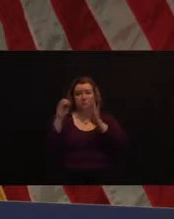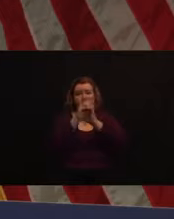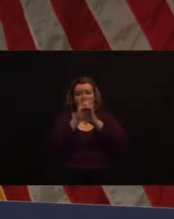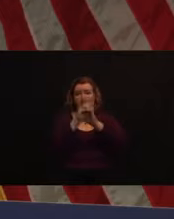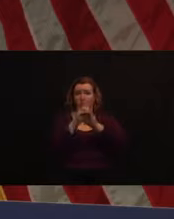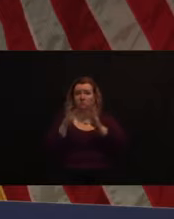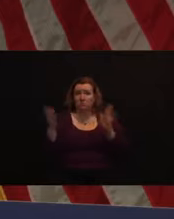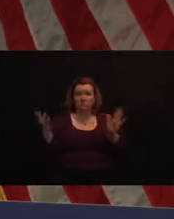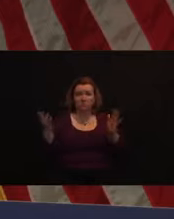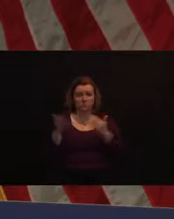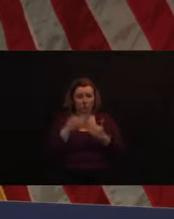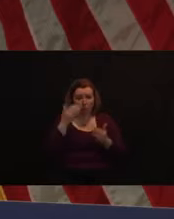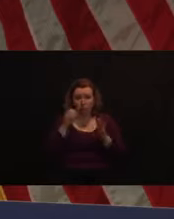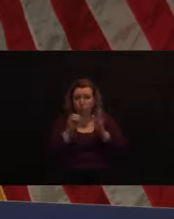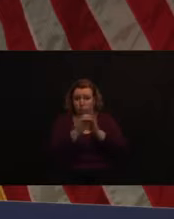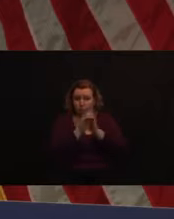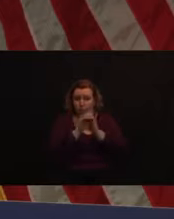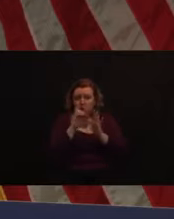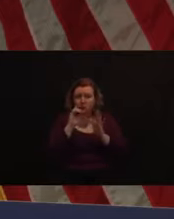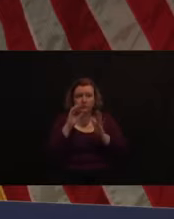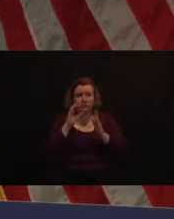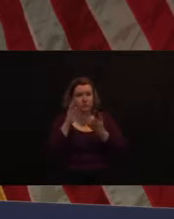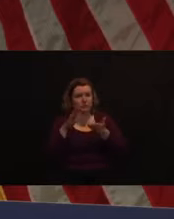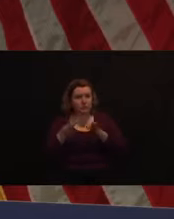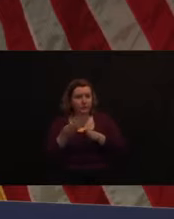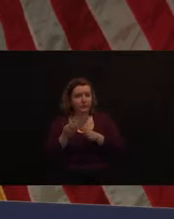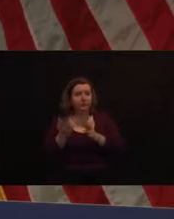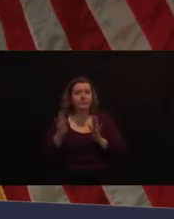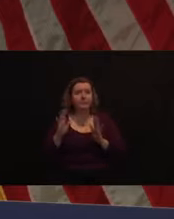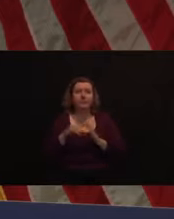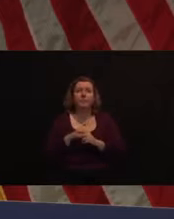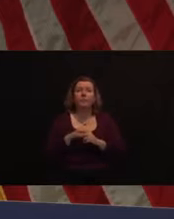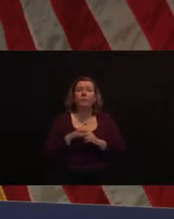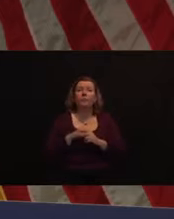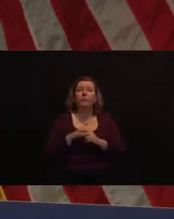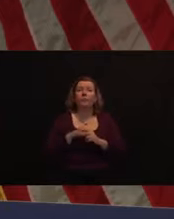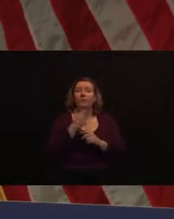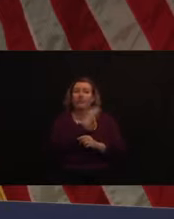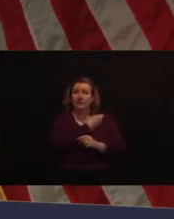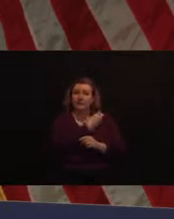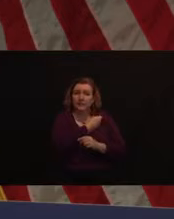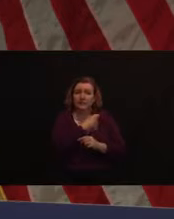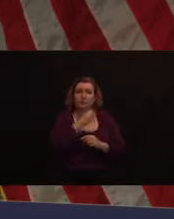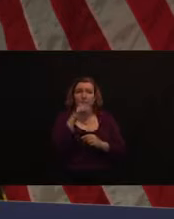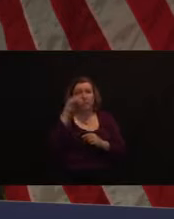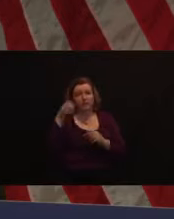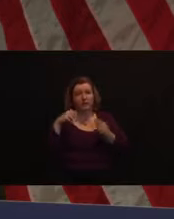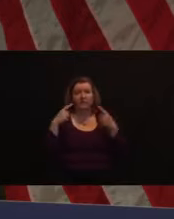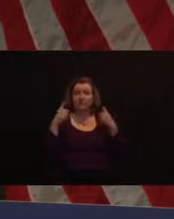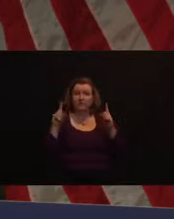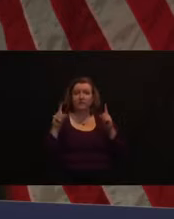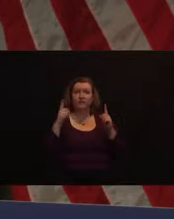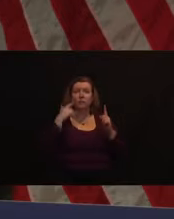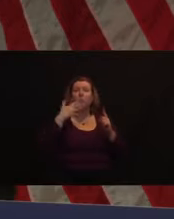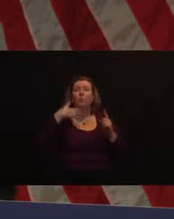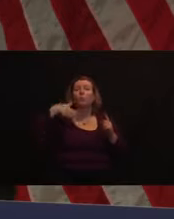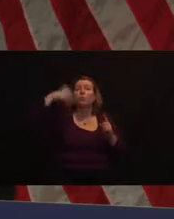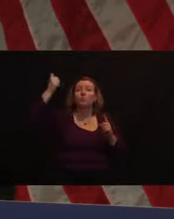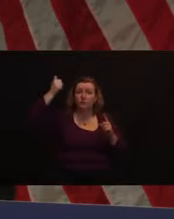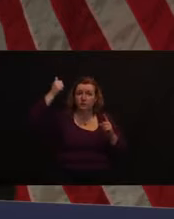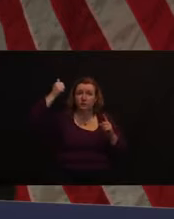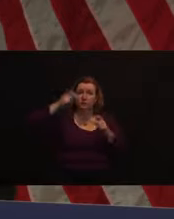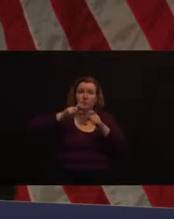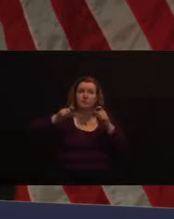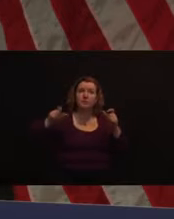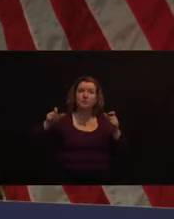before. So we know that the efficacy of the vaccine in the older population who were eligible from the beginning